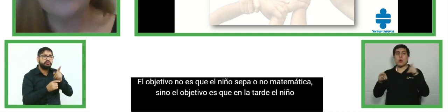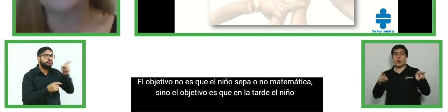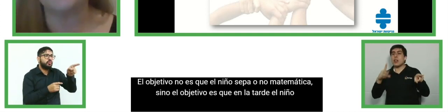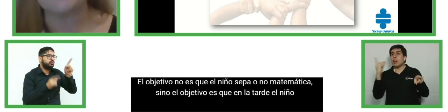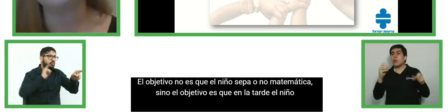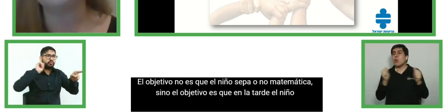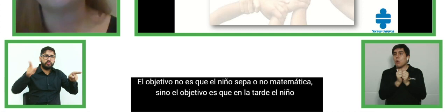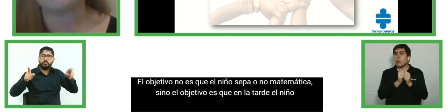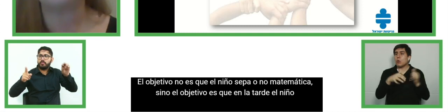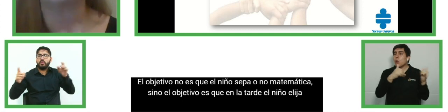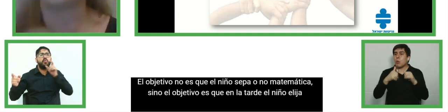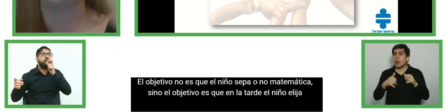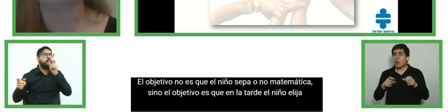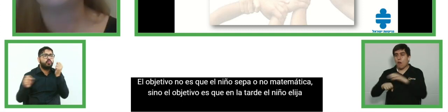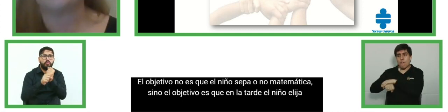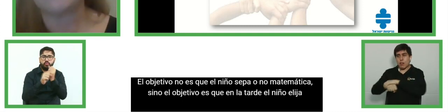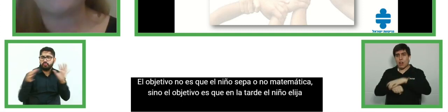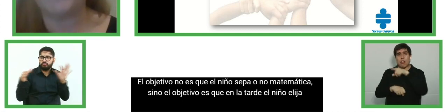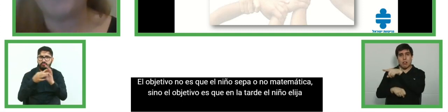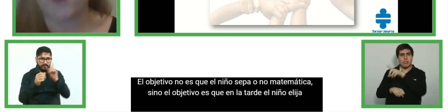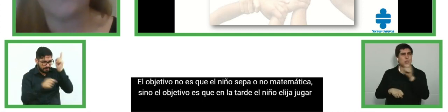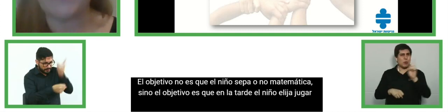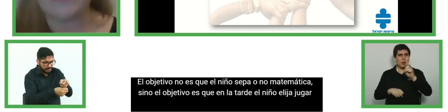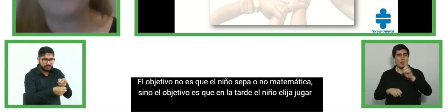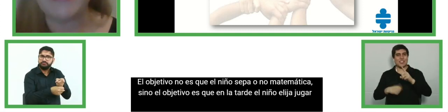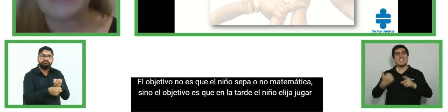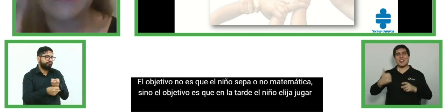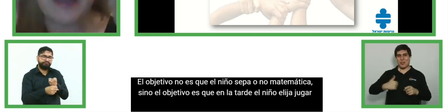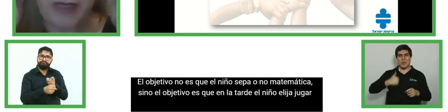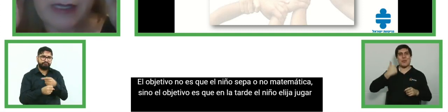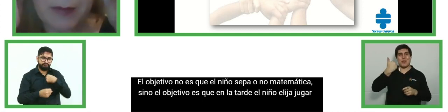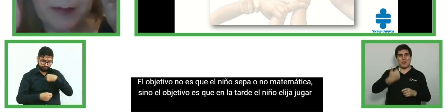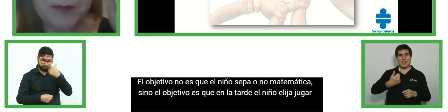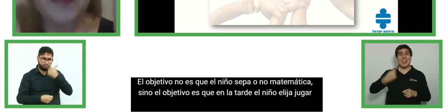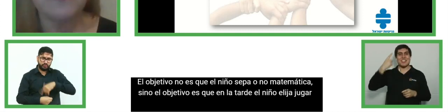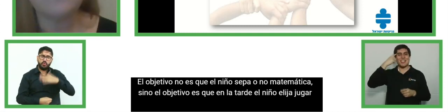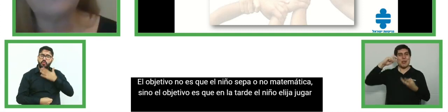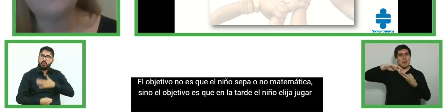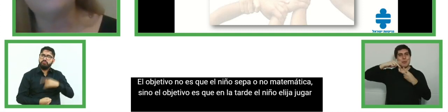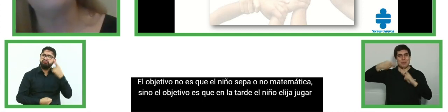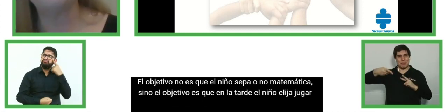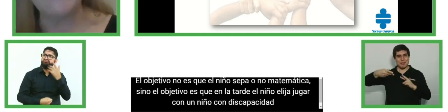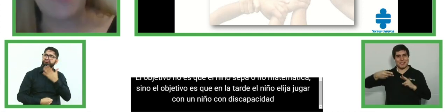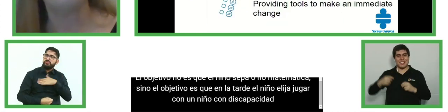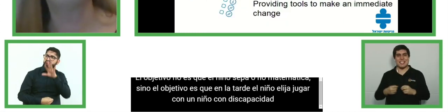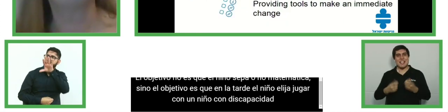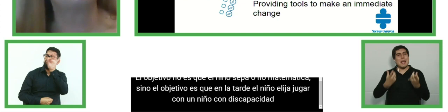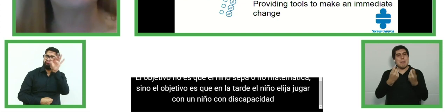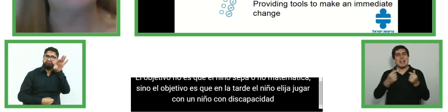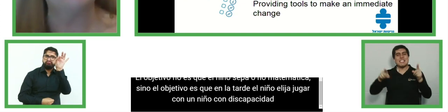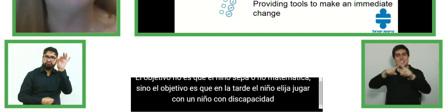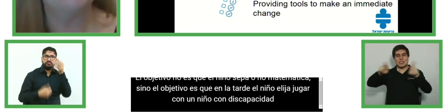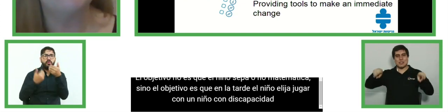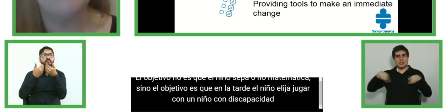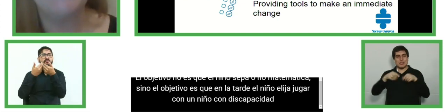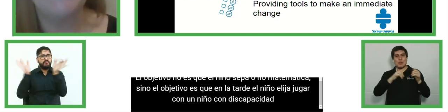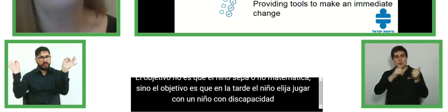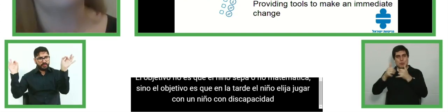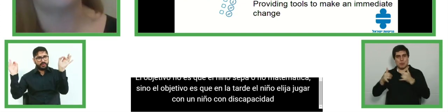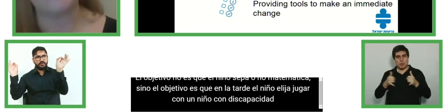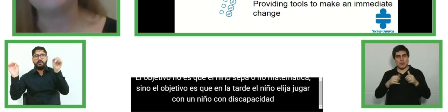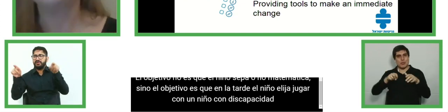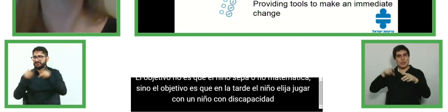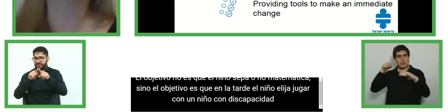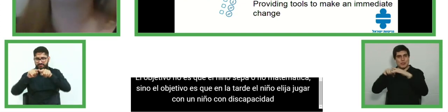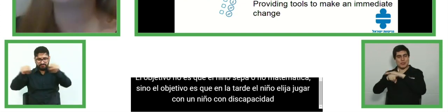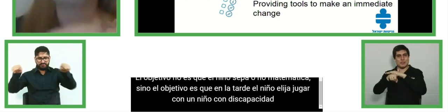of the game. Next slide, please. Michal? Yeah? One minute. Okay, so you can pass on to the next slide. Now,